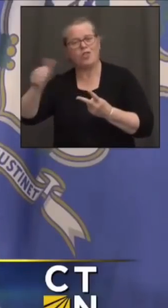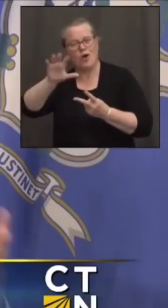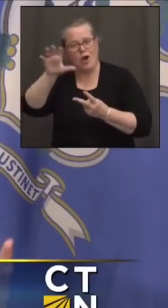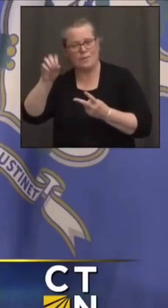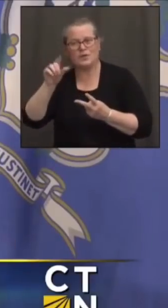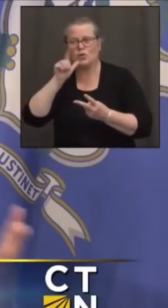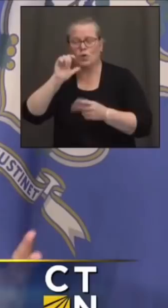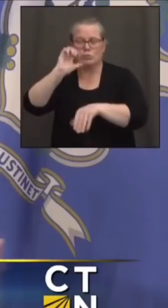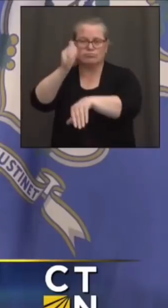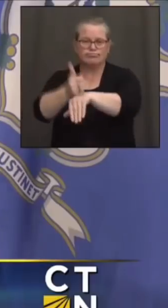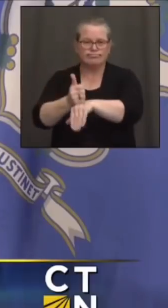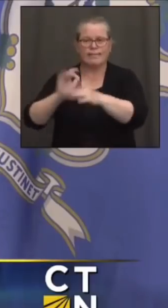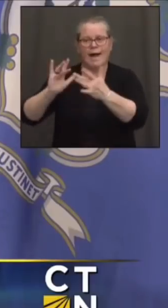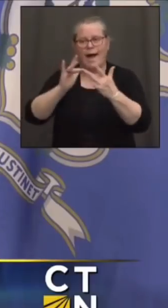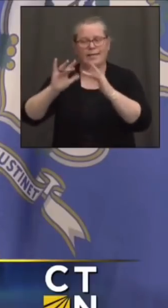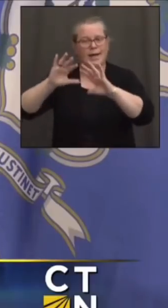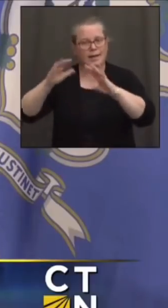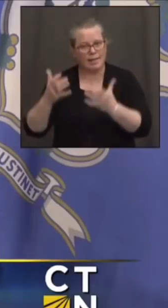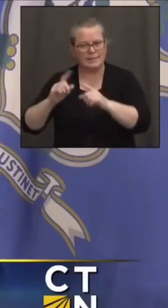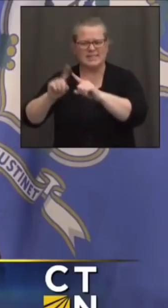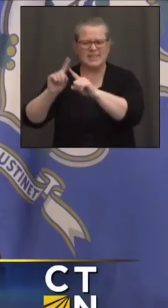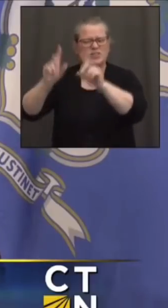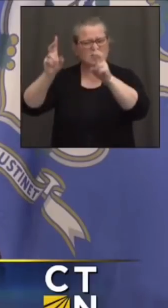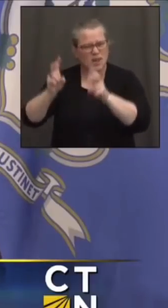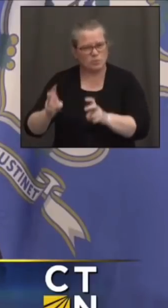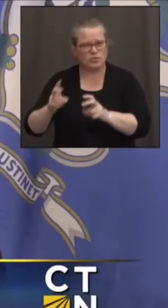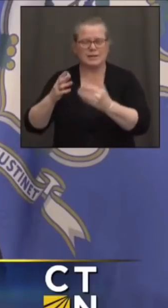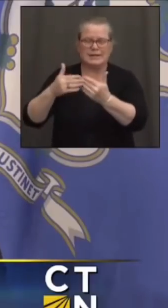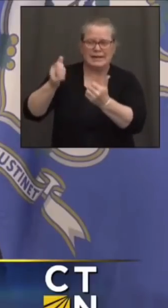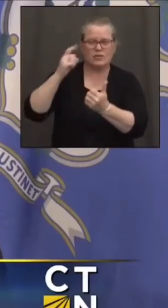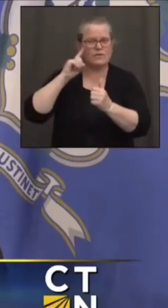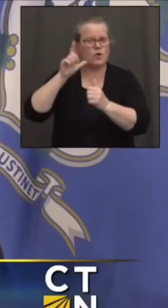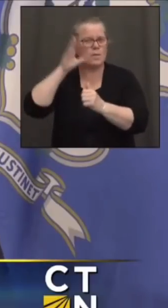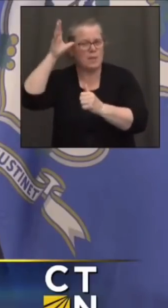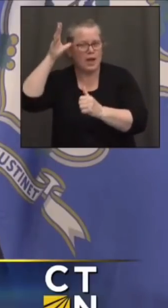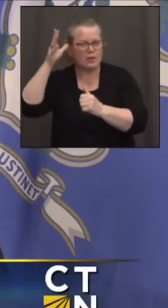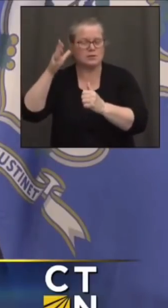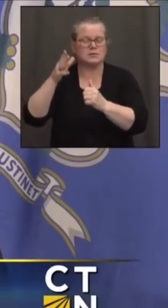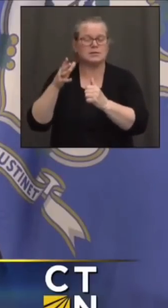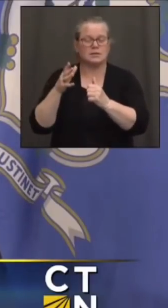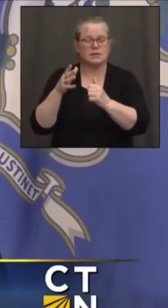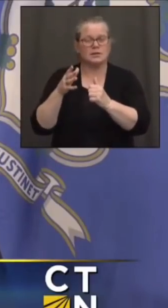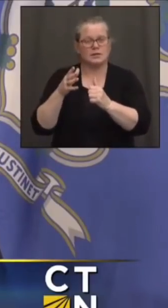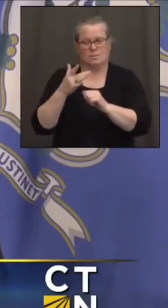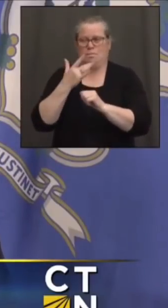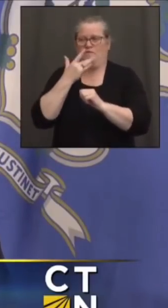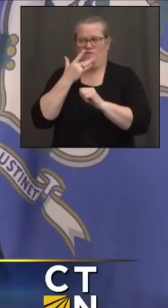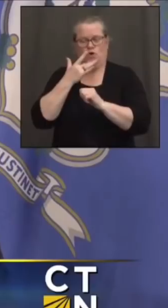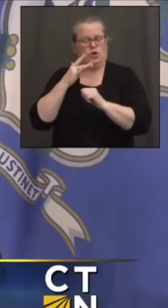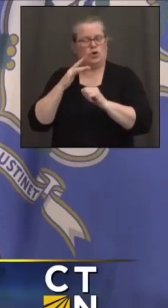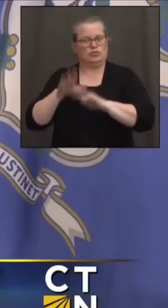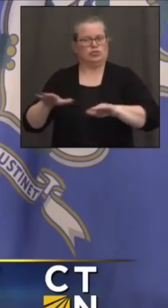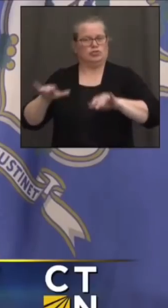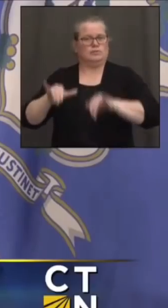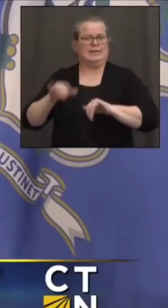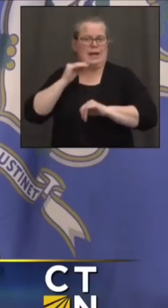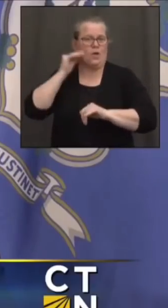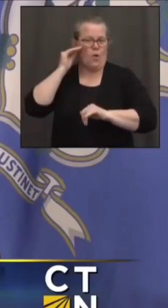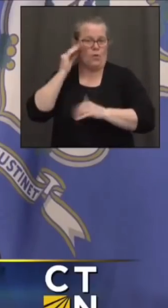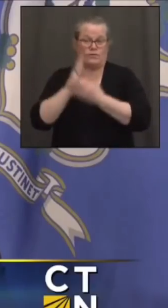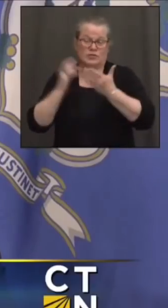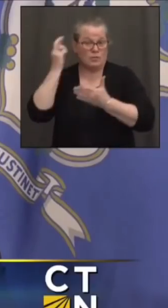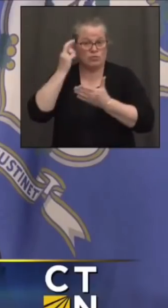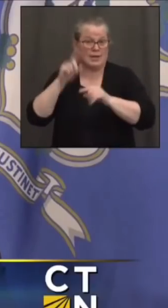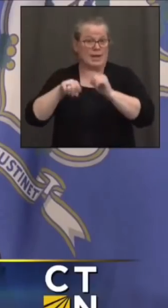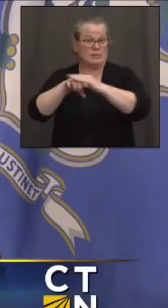online classes around different subjects, make it much easier for those parents that, for one reason or another, their kids can't make